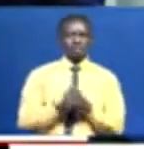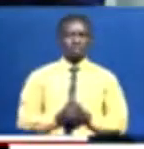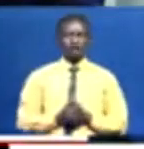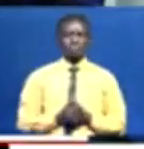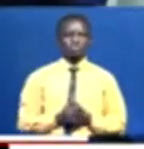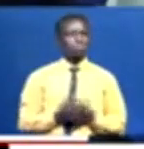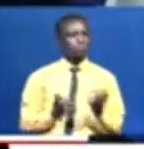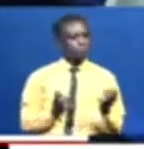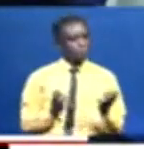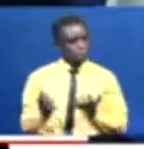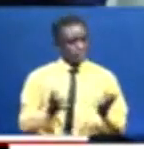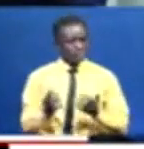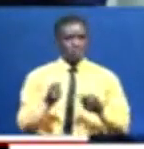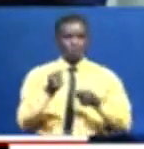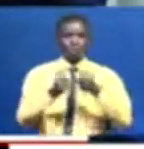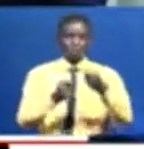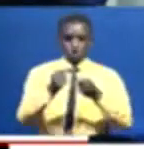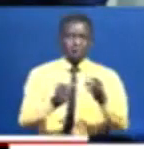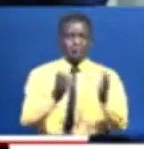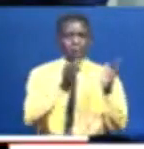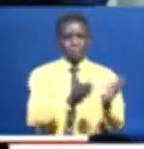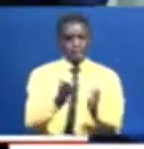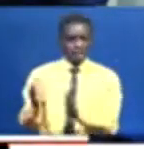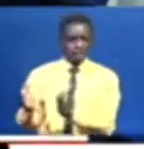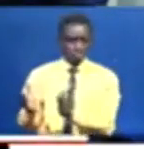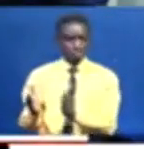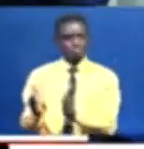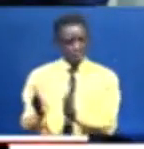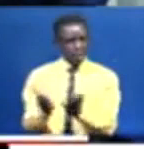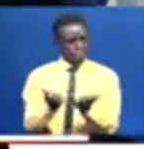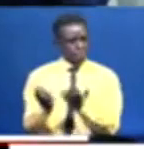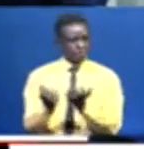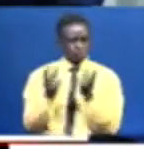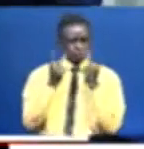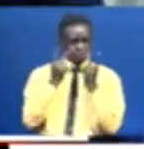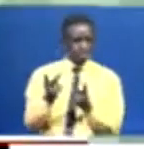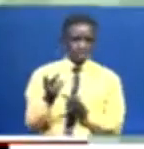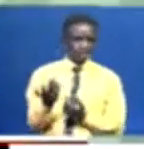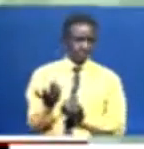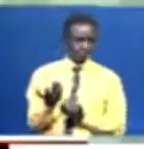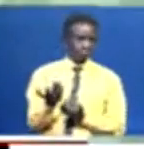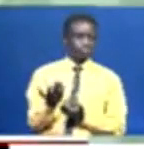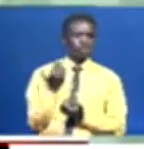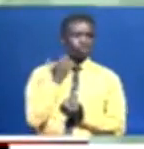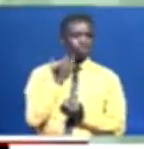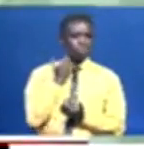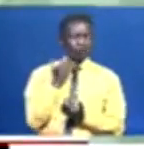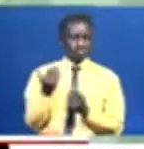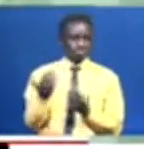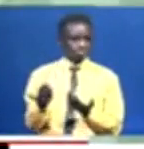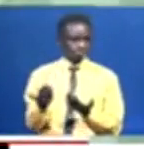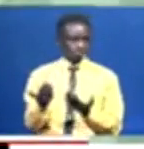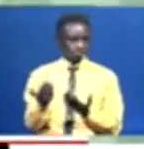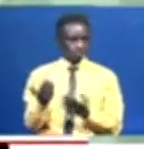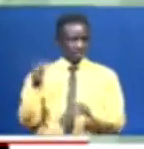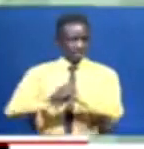business continuity planning. This business actually is compromised. Data is lost, yeah, or data has